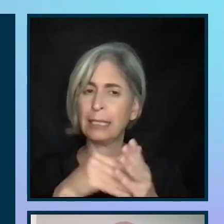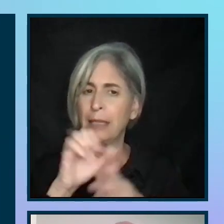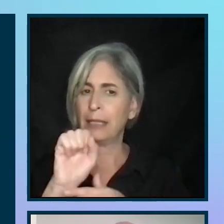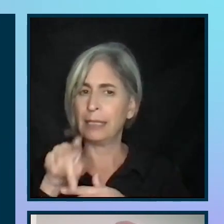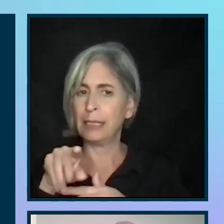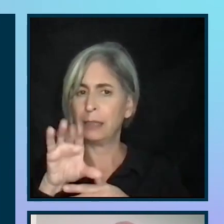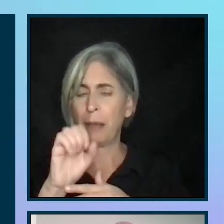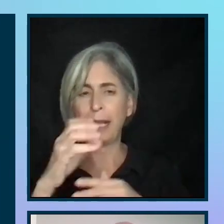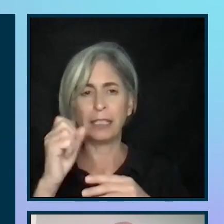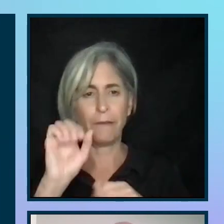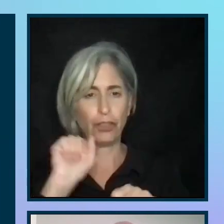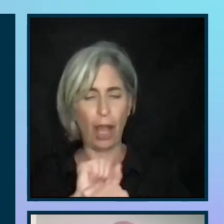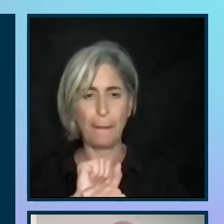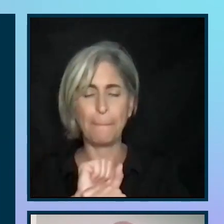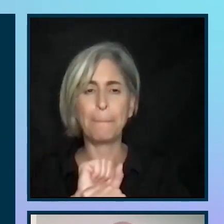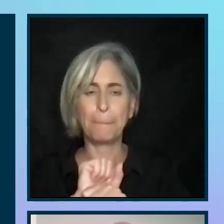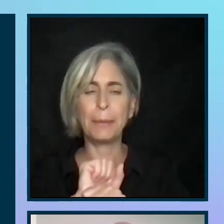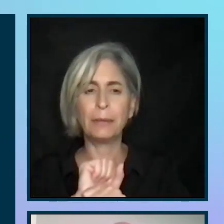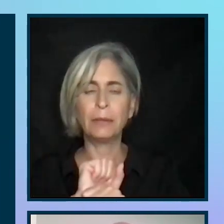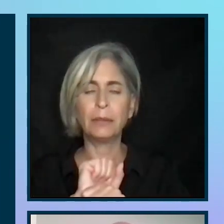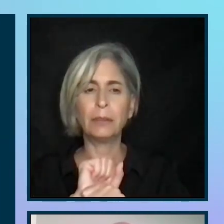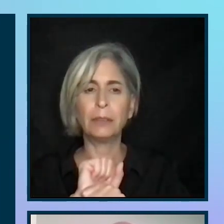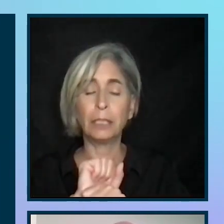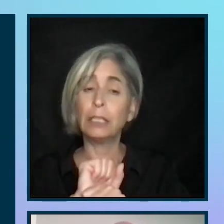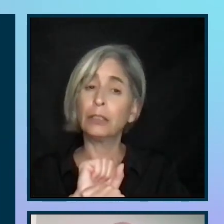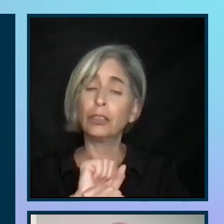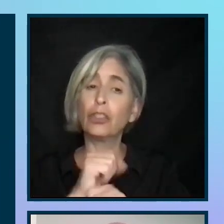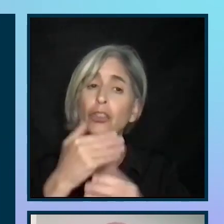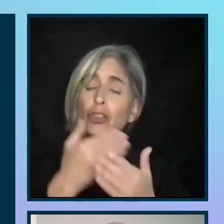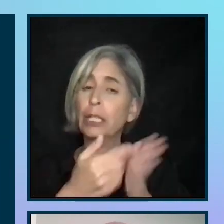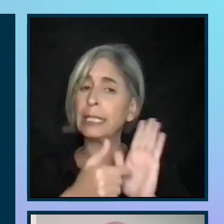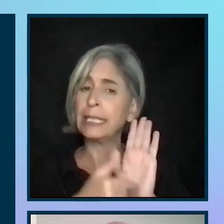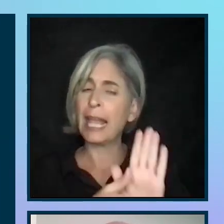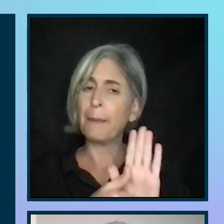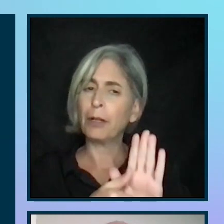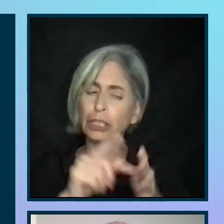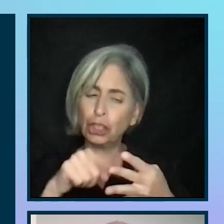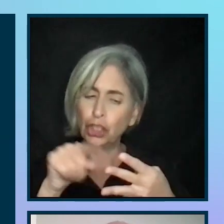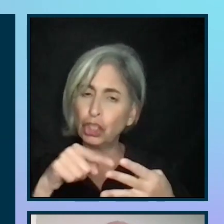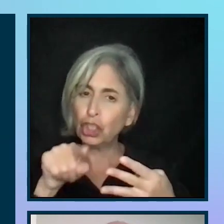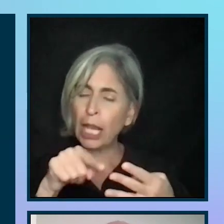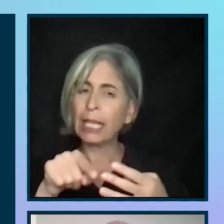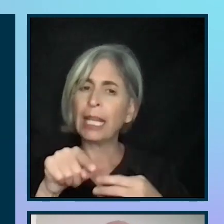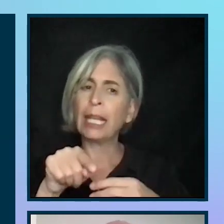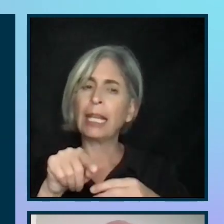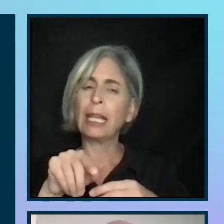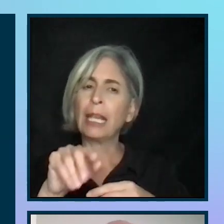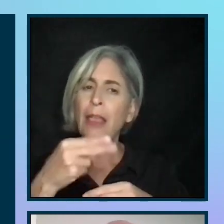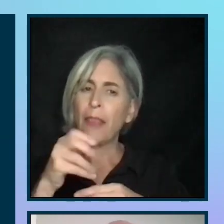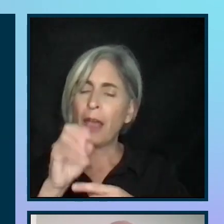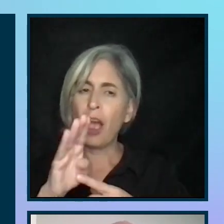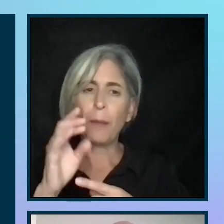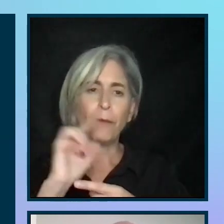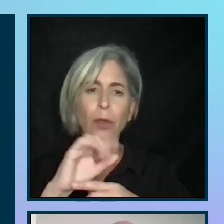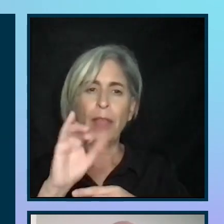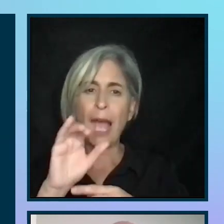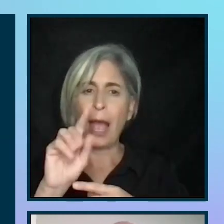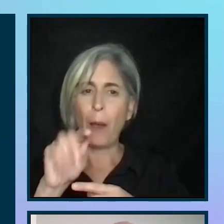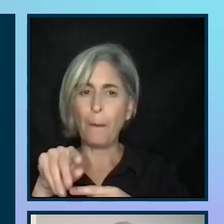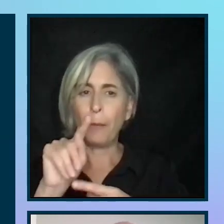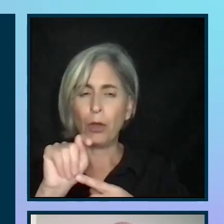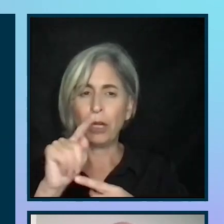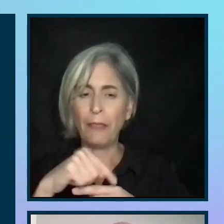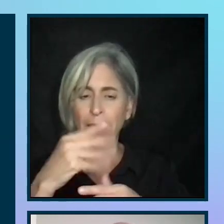job. This also is a good case for an example point because it's checking an EPUB as one of the outputs in this delivery